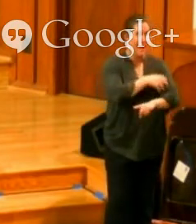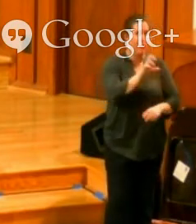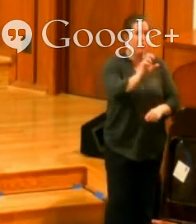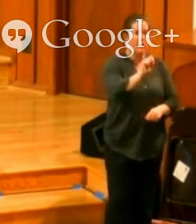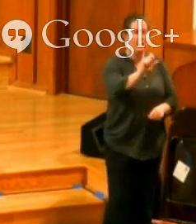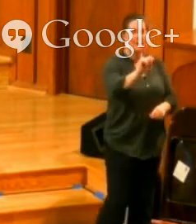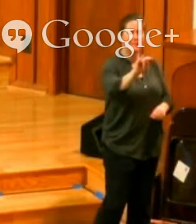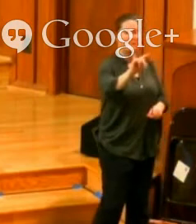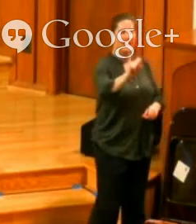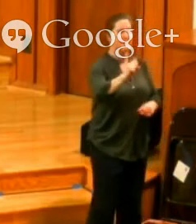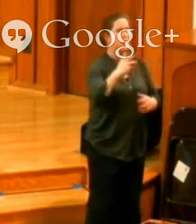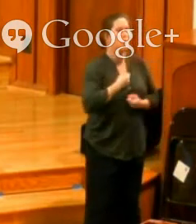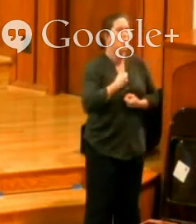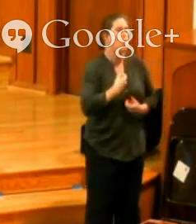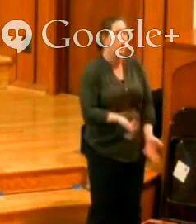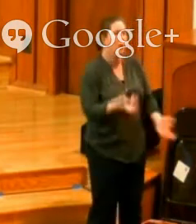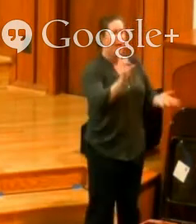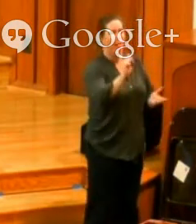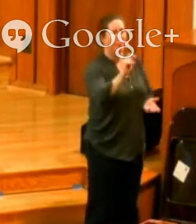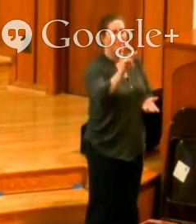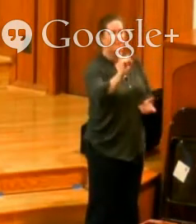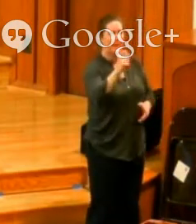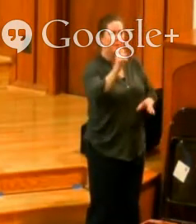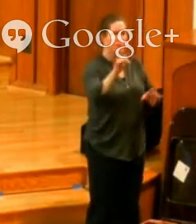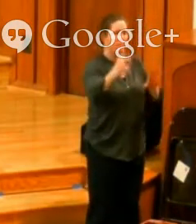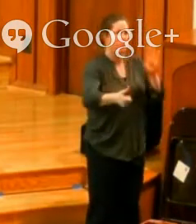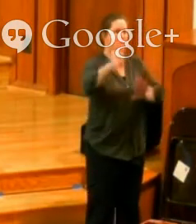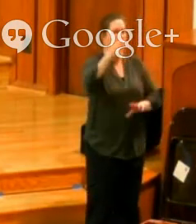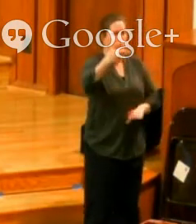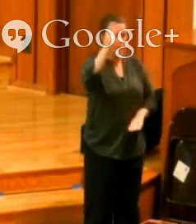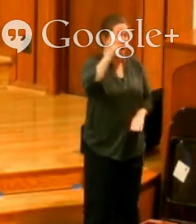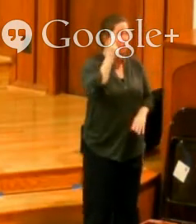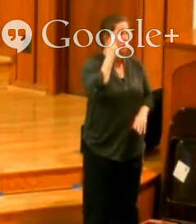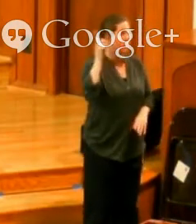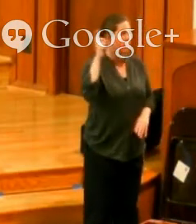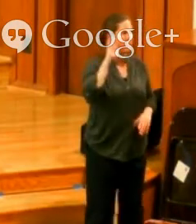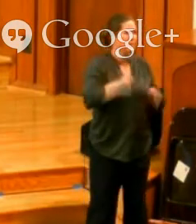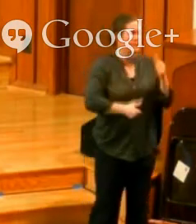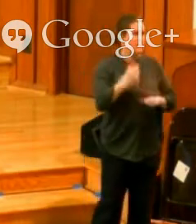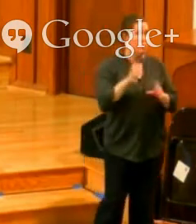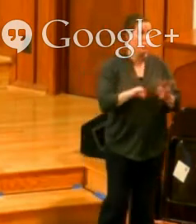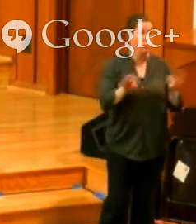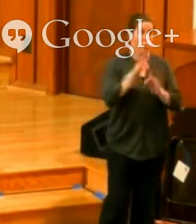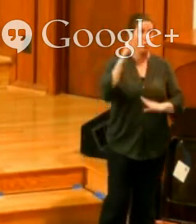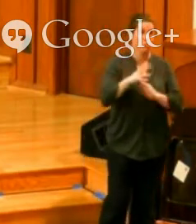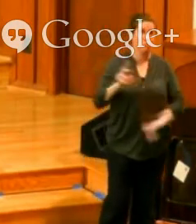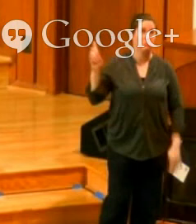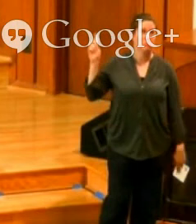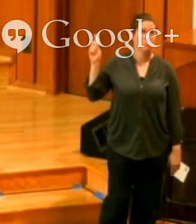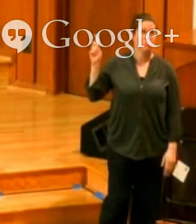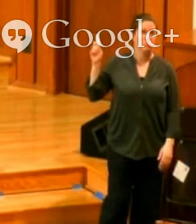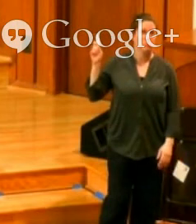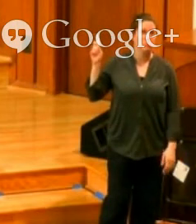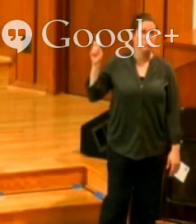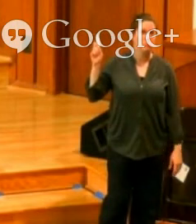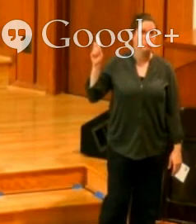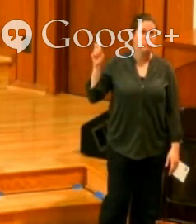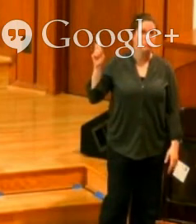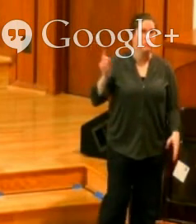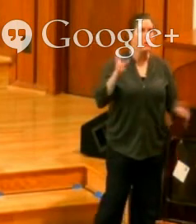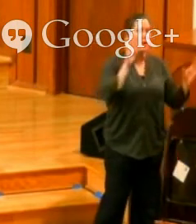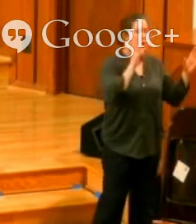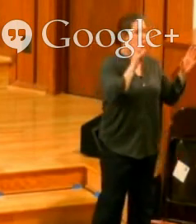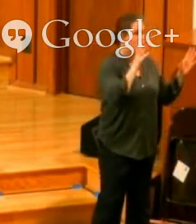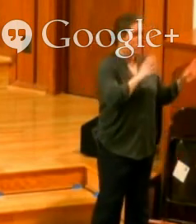of the Most High. And what was the last thing that it says here? This is probably the most important. He would plan to change